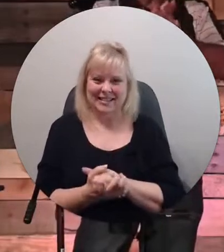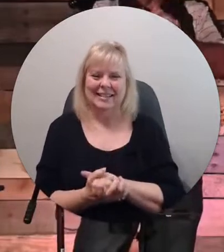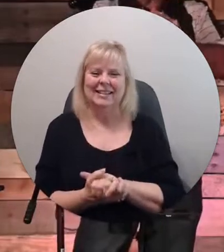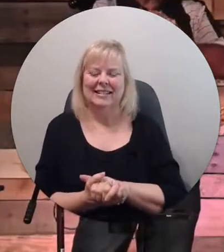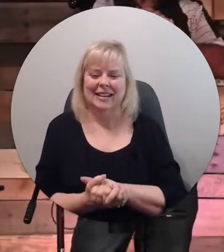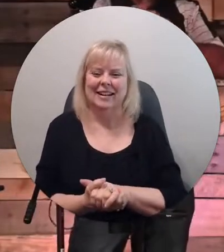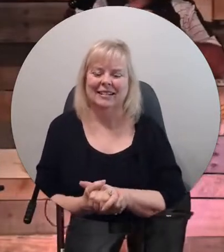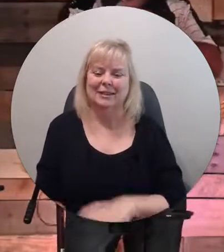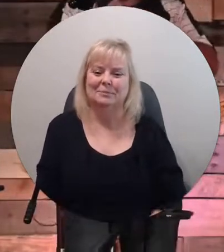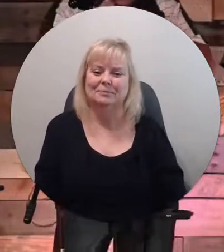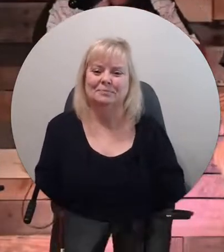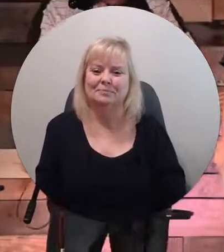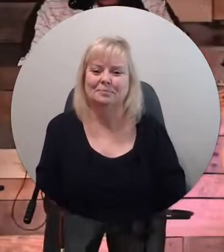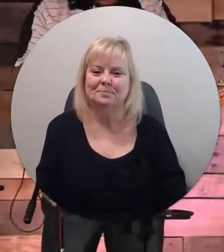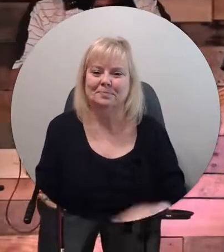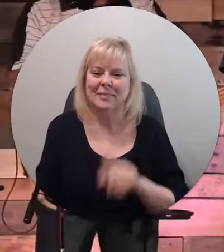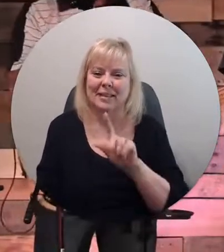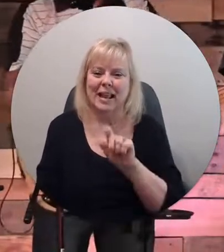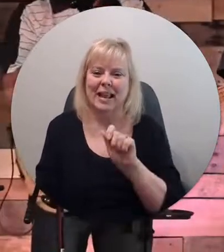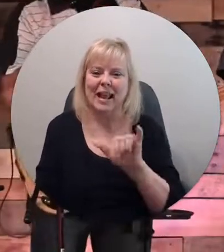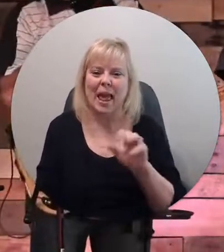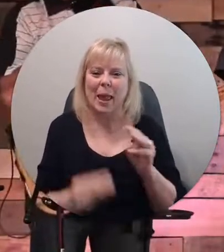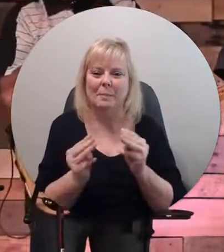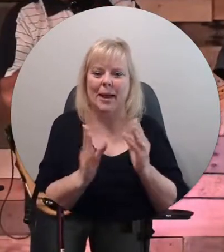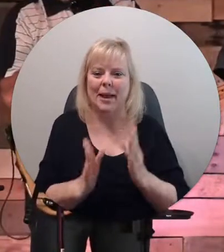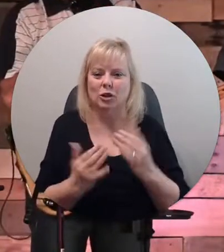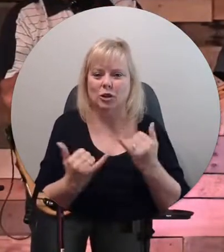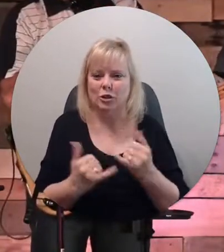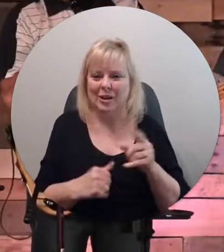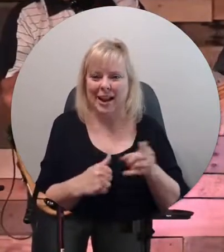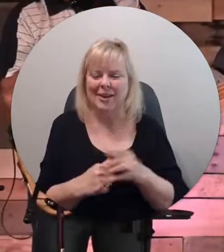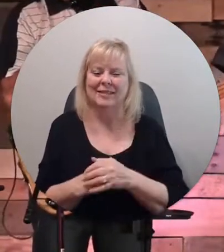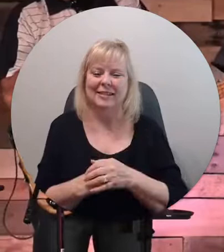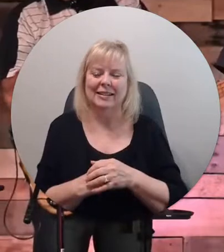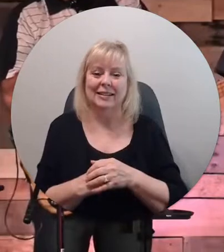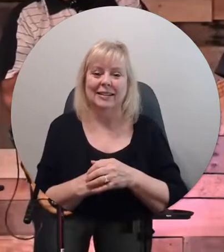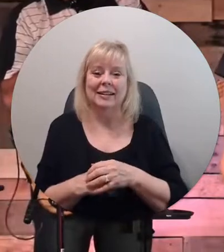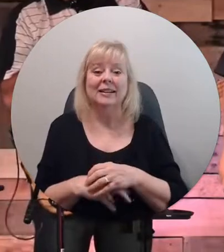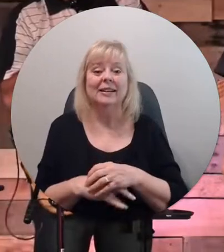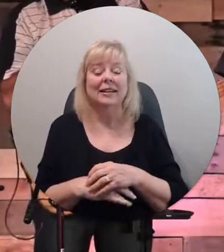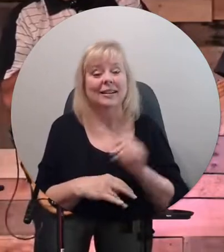We're very excited about what God's going to be doing with you. Yes?